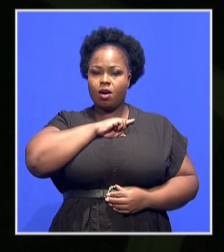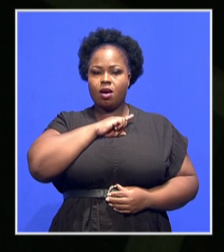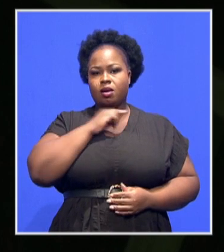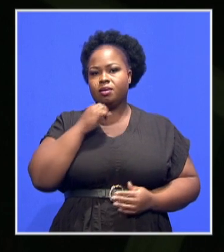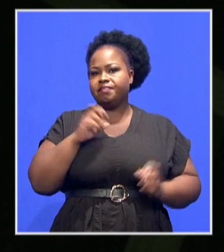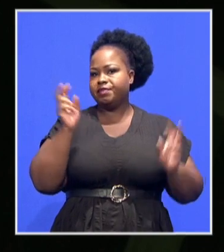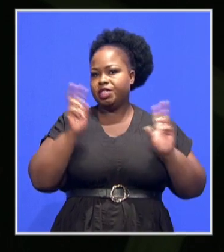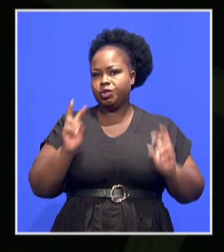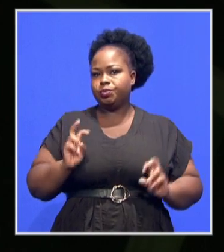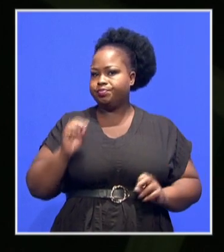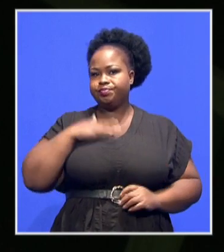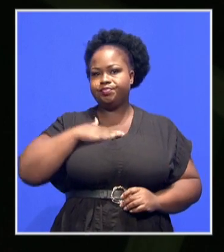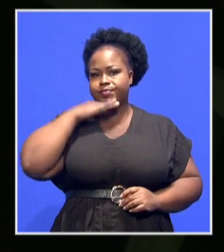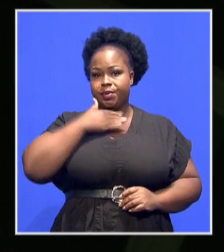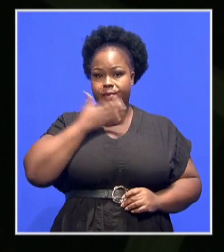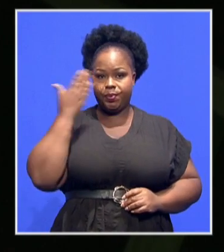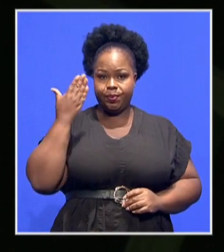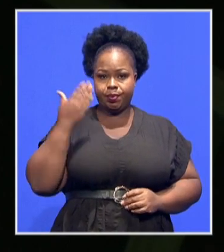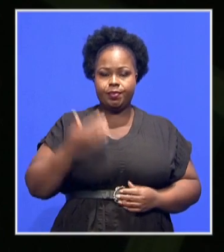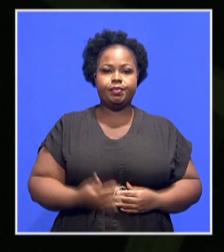shortages and